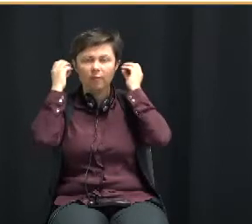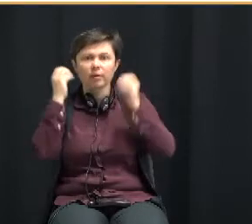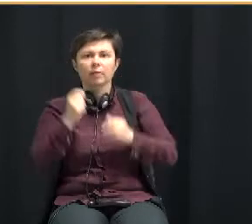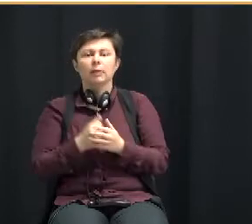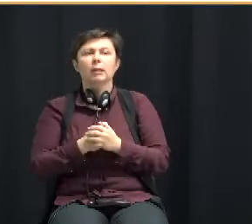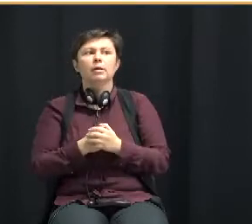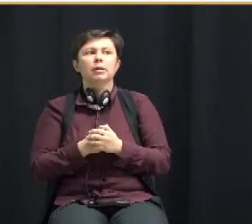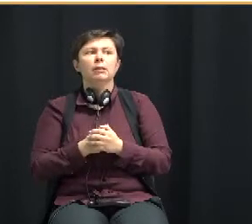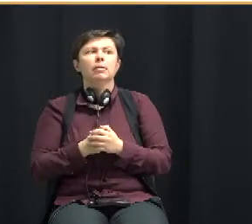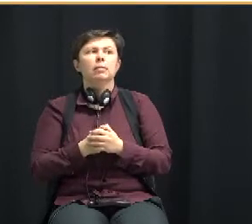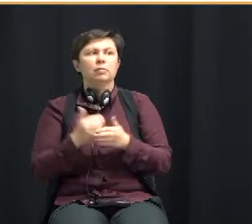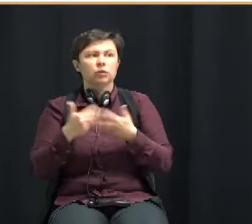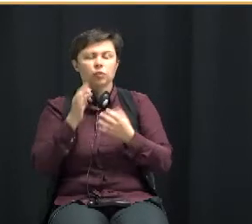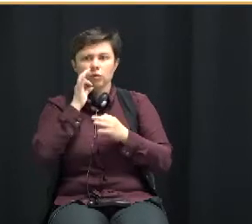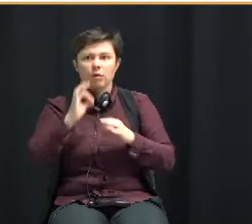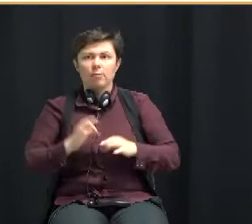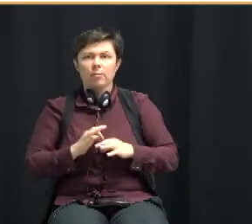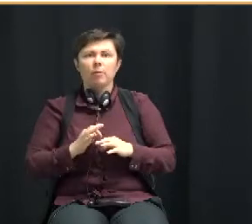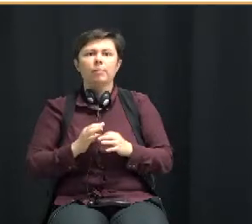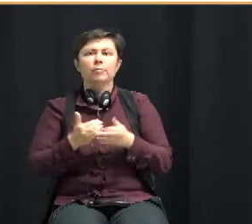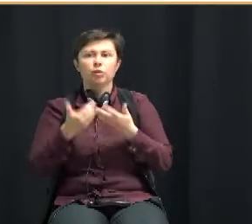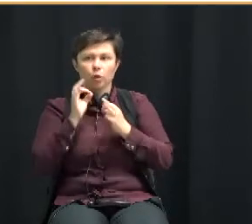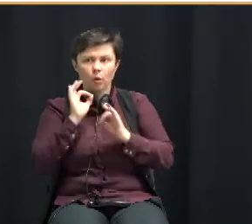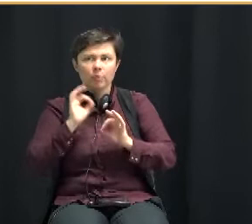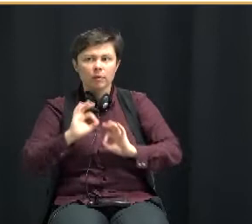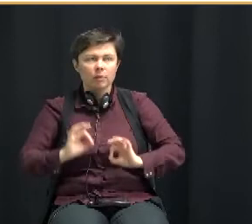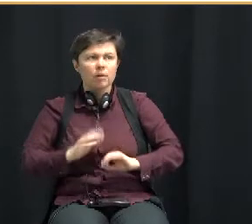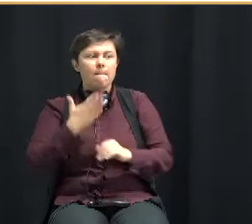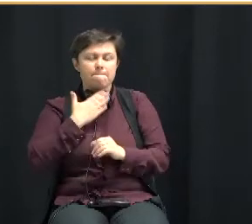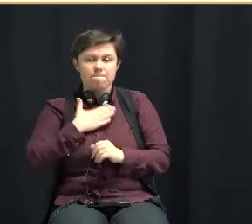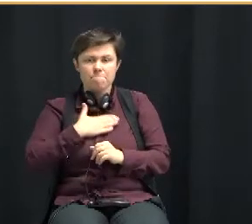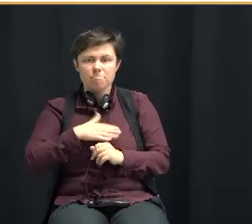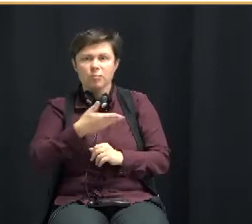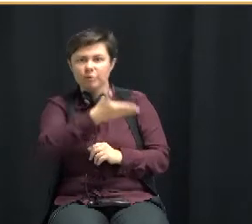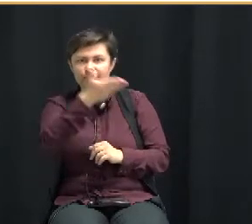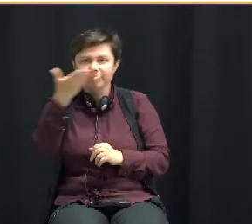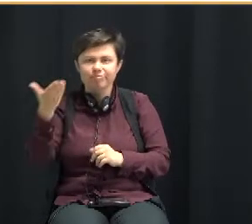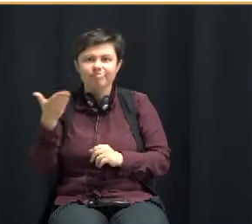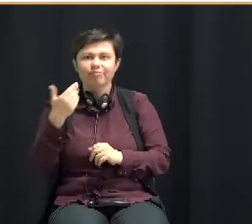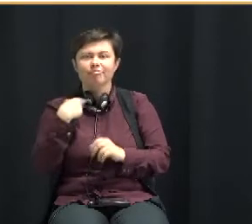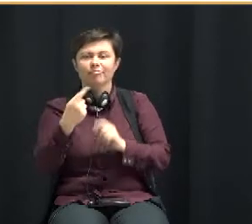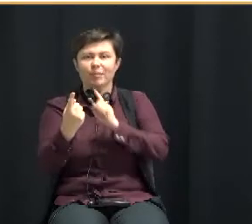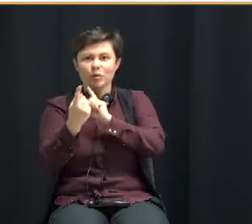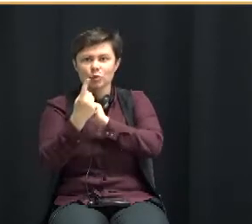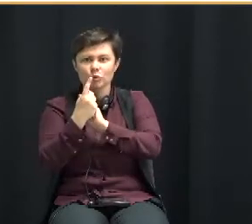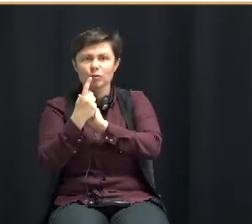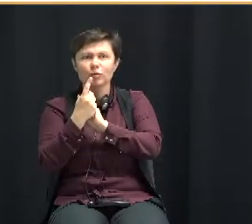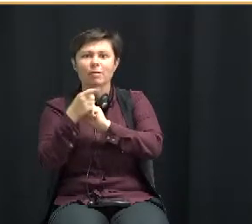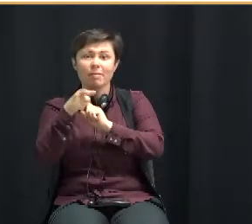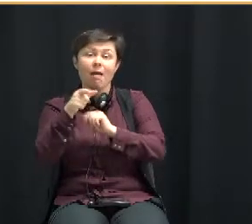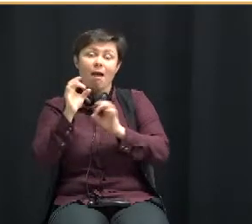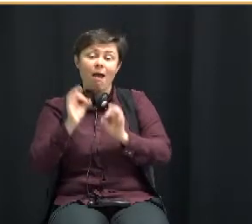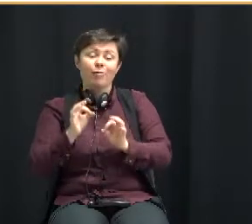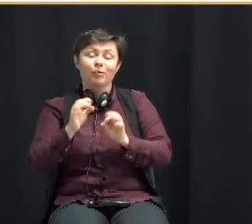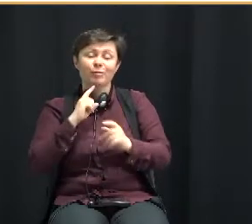without headsets. Good morning, everyone. I'm really happy that I can